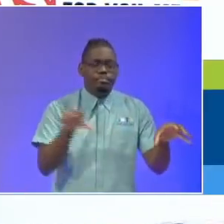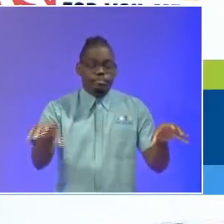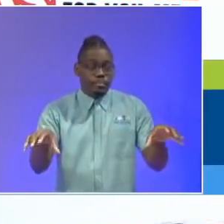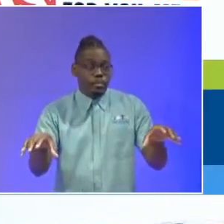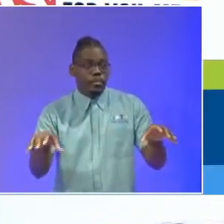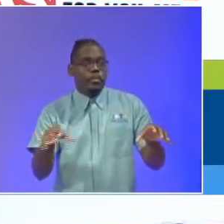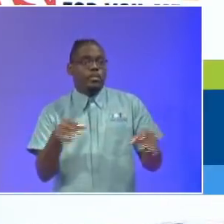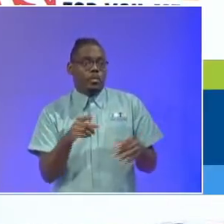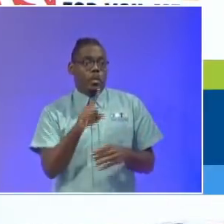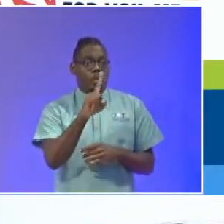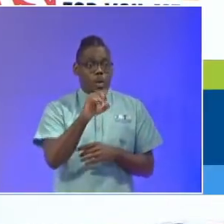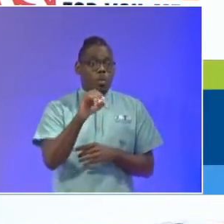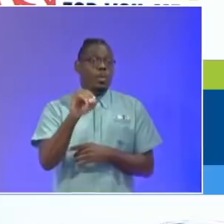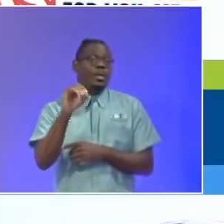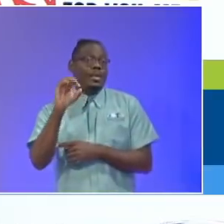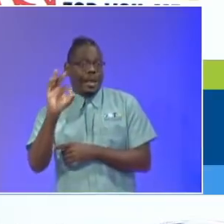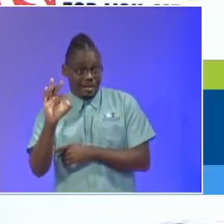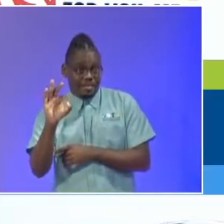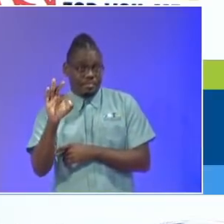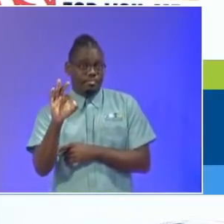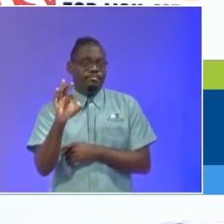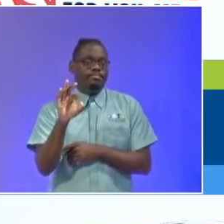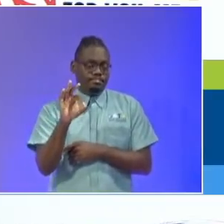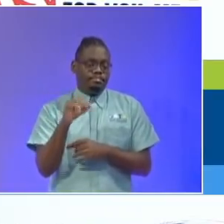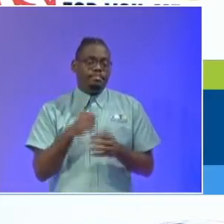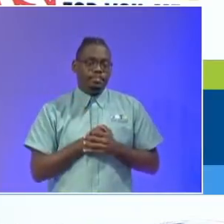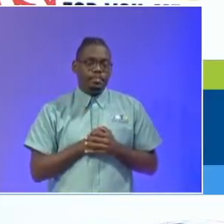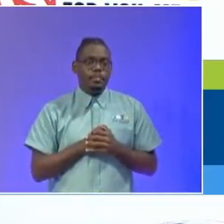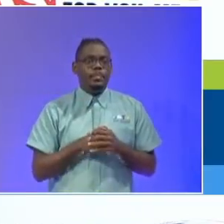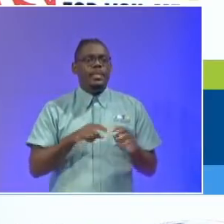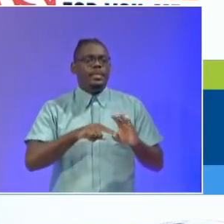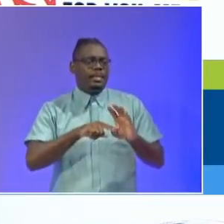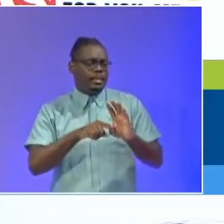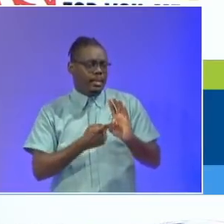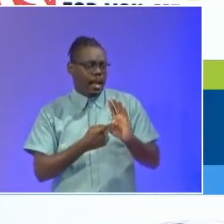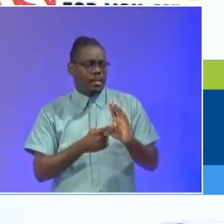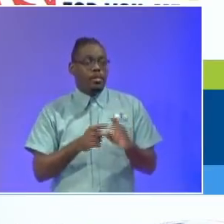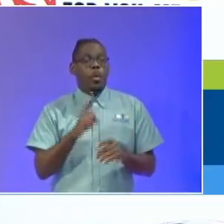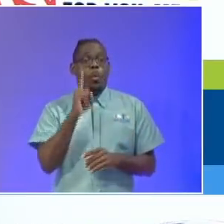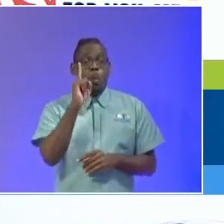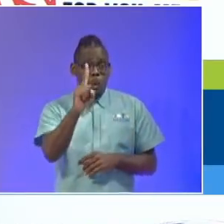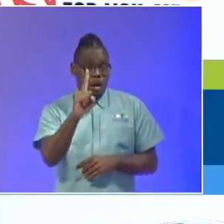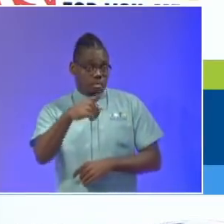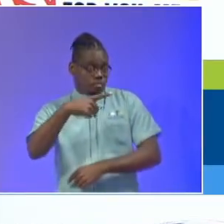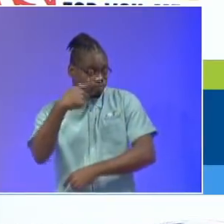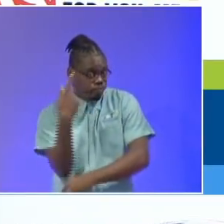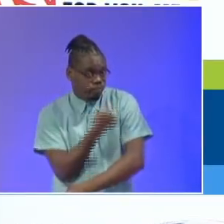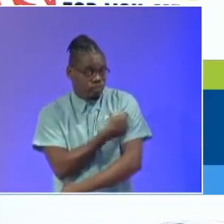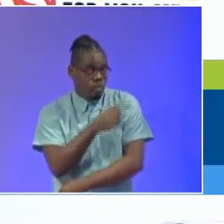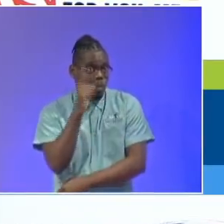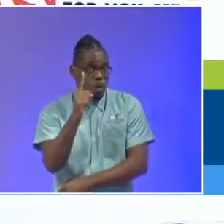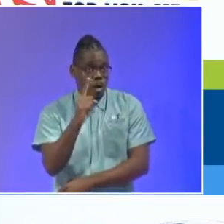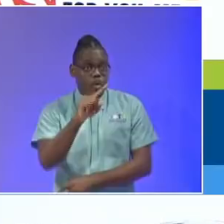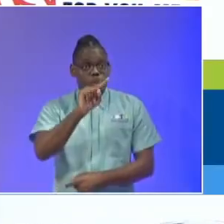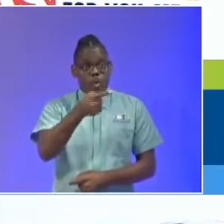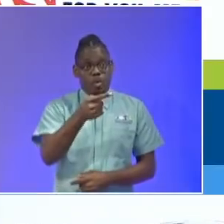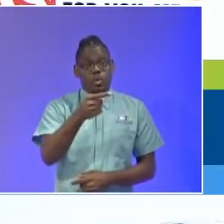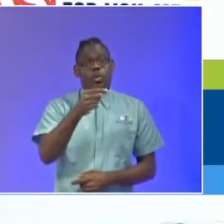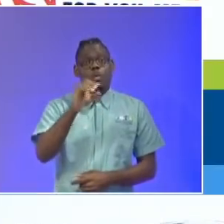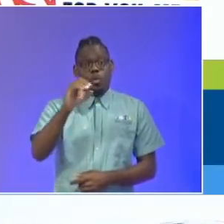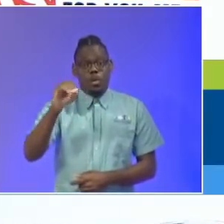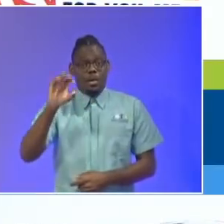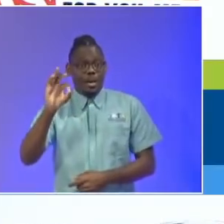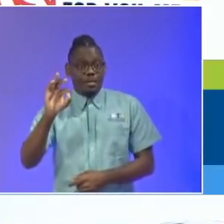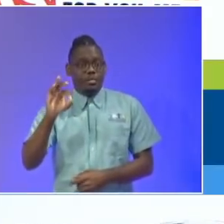to start their journey with their one shot, 1,109. It does not mean that they are